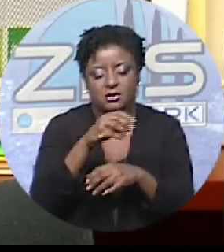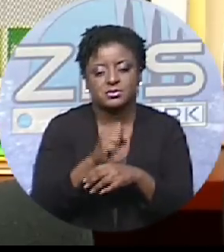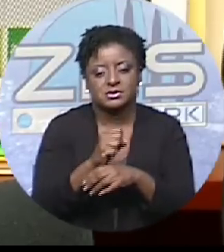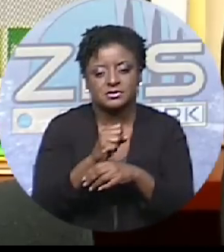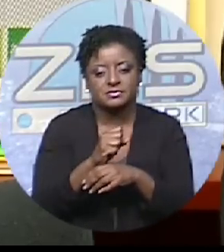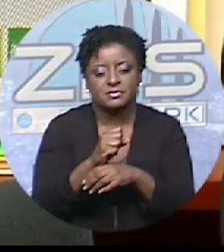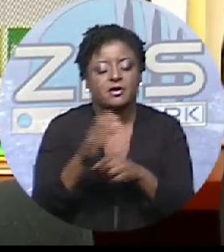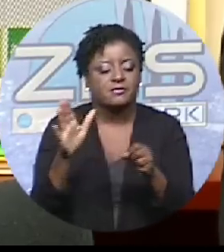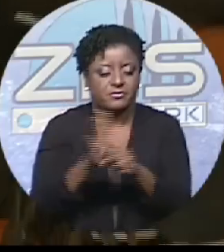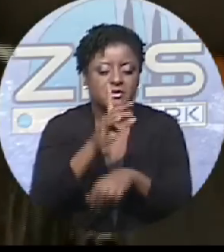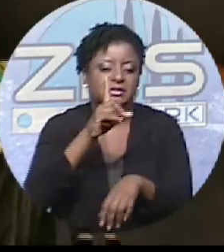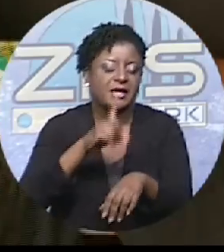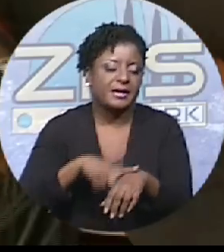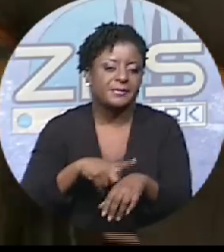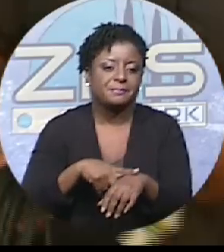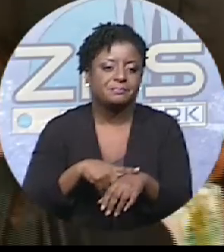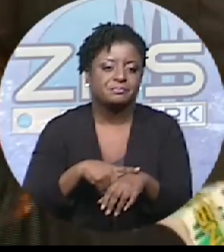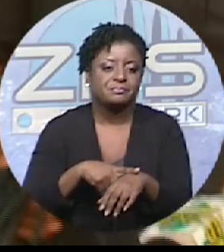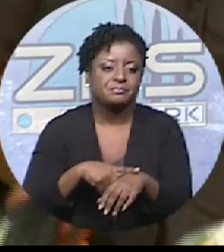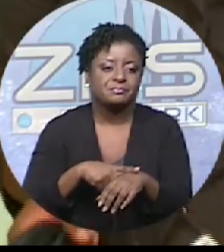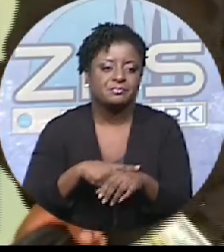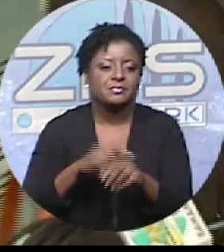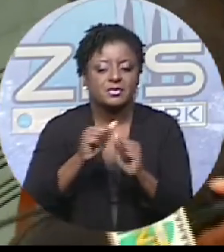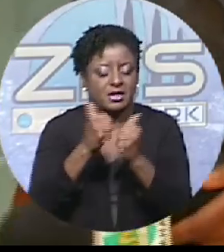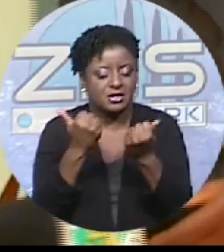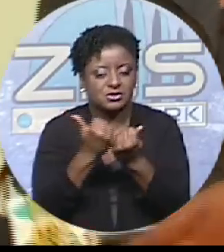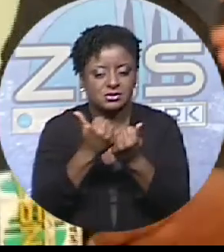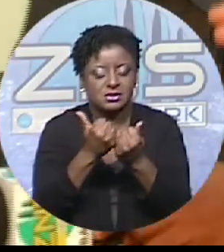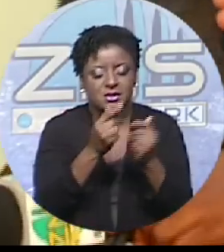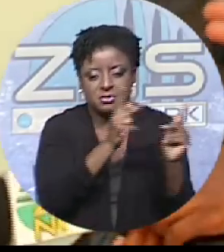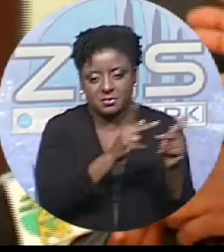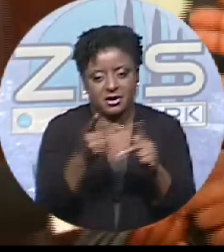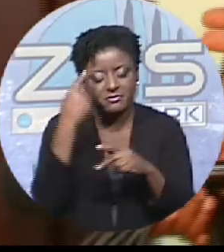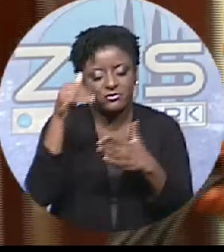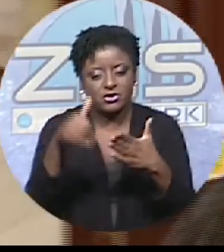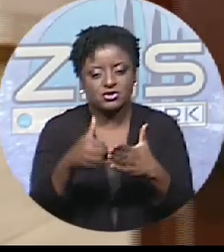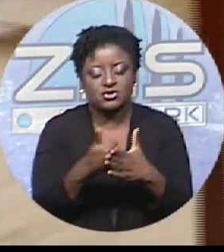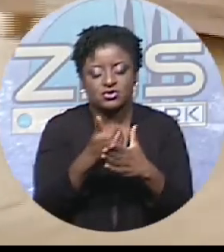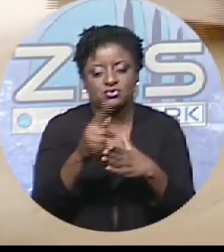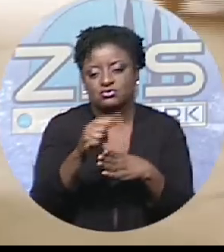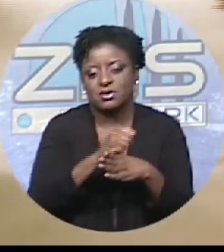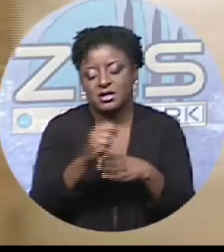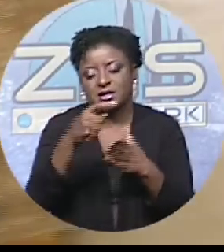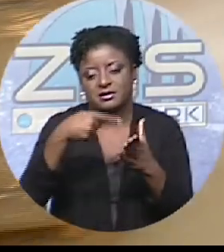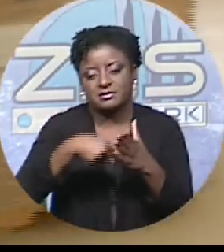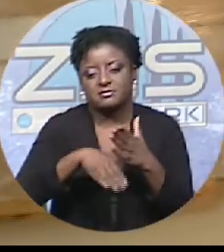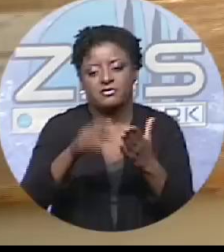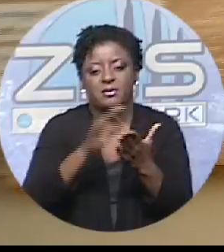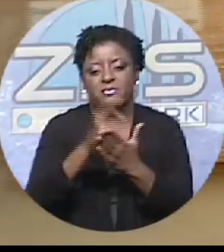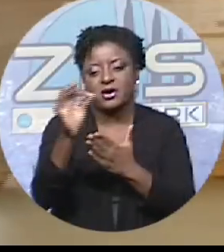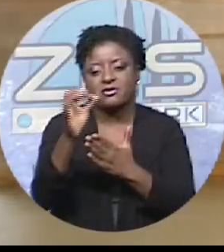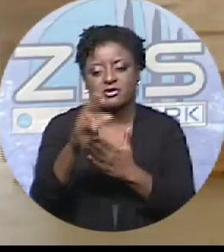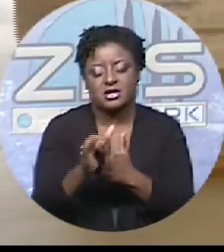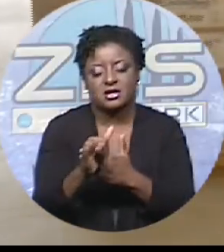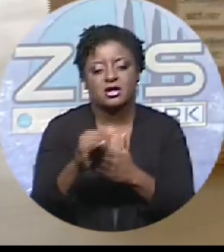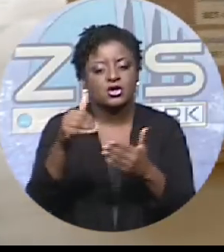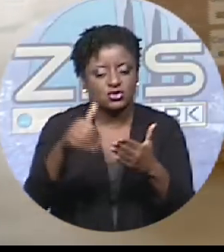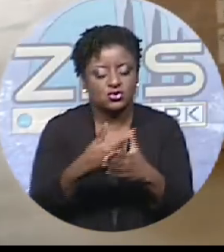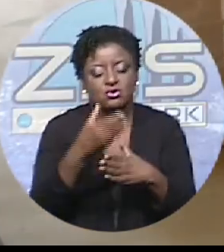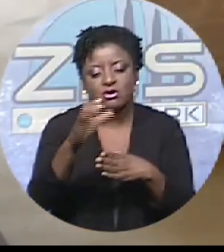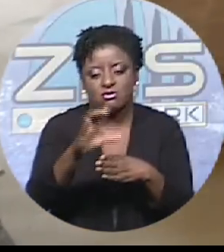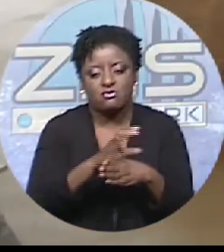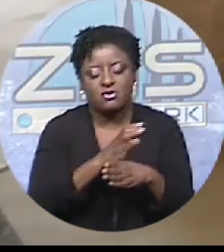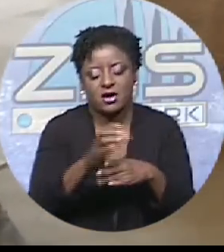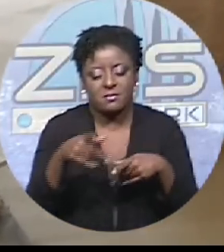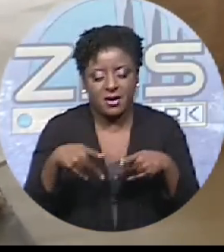jobs full-time. Now, the agency is preparing for a new session this February. According to Marcel, new career paths will also